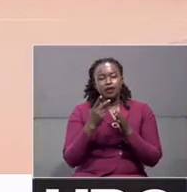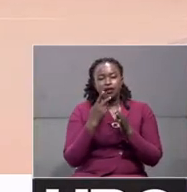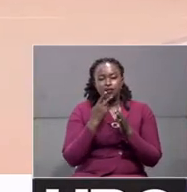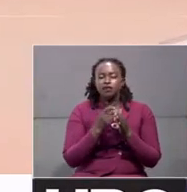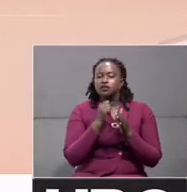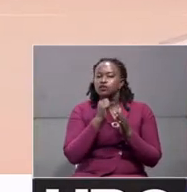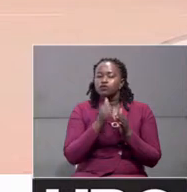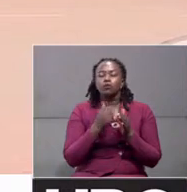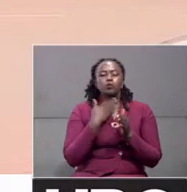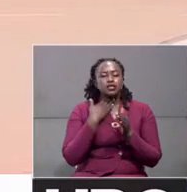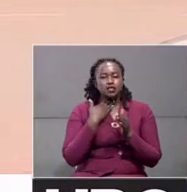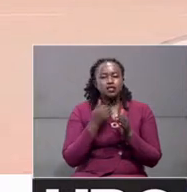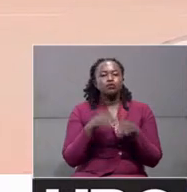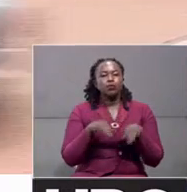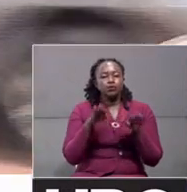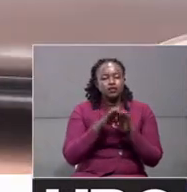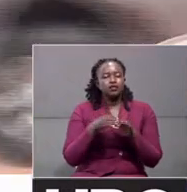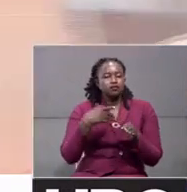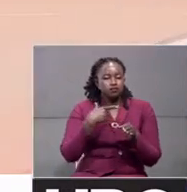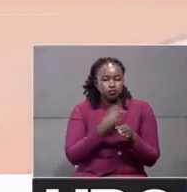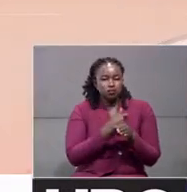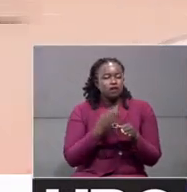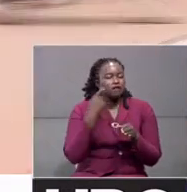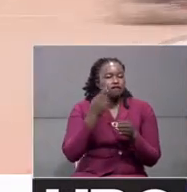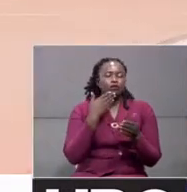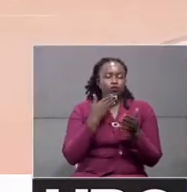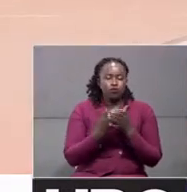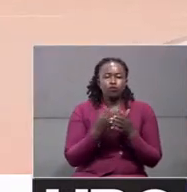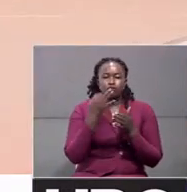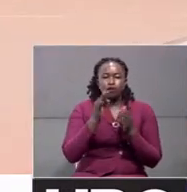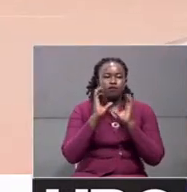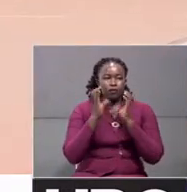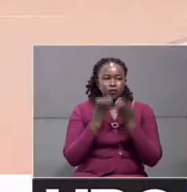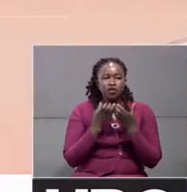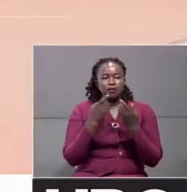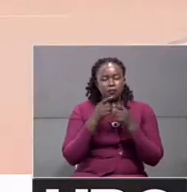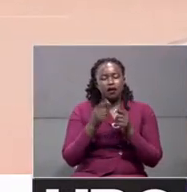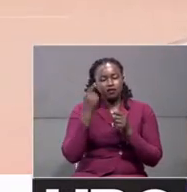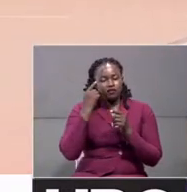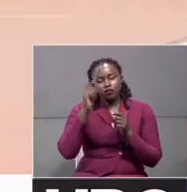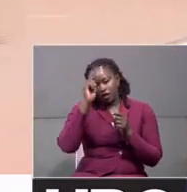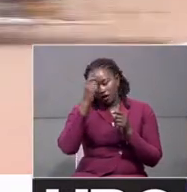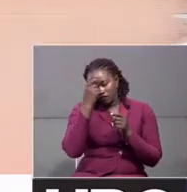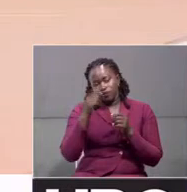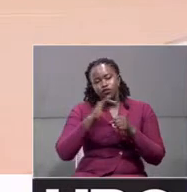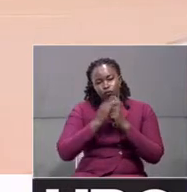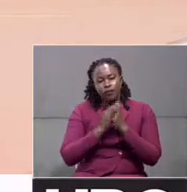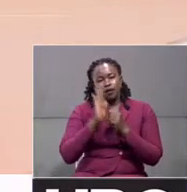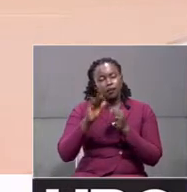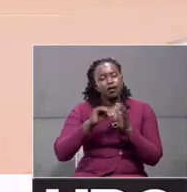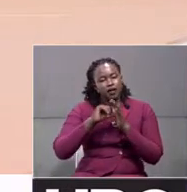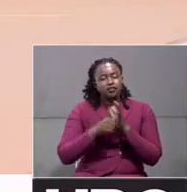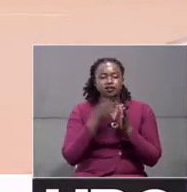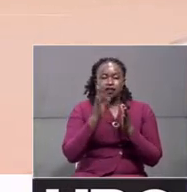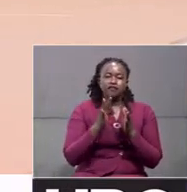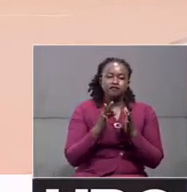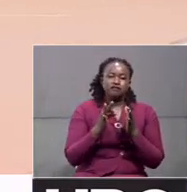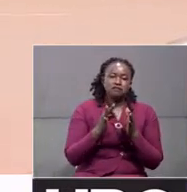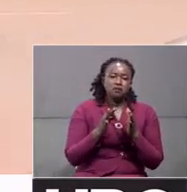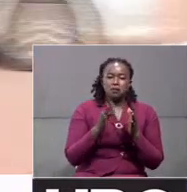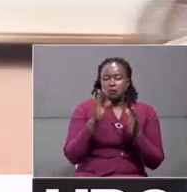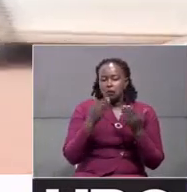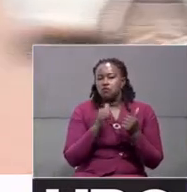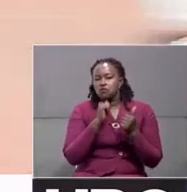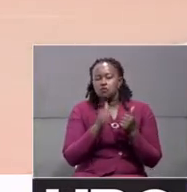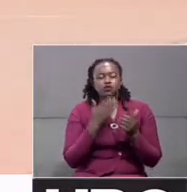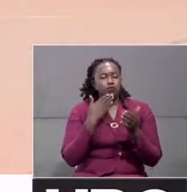consent vaccination, as long as it's for the good of the community. But of course it's for the government to make its case whether or not it's for the good of the community